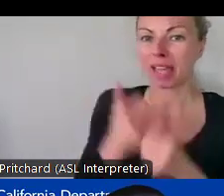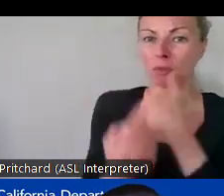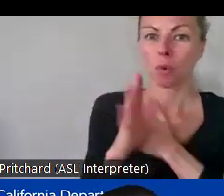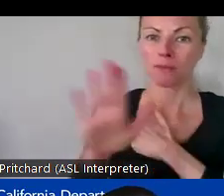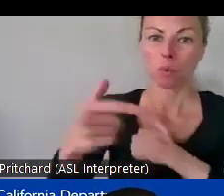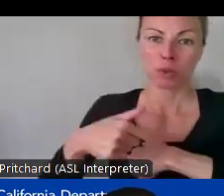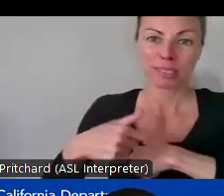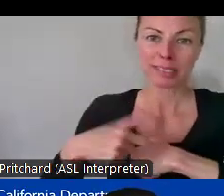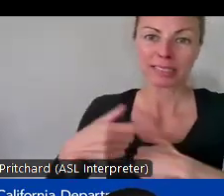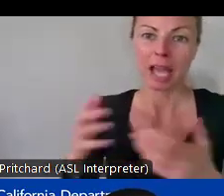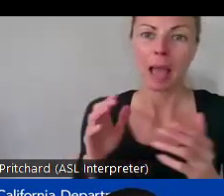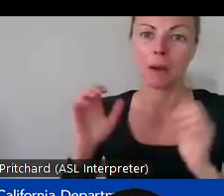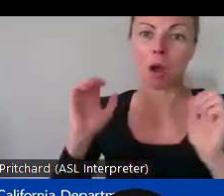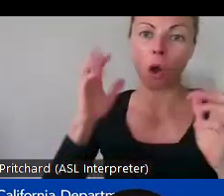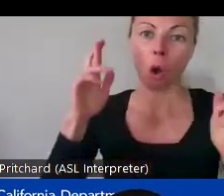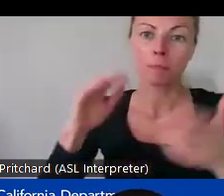future. Thank you.